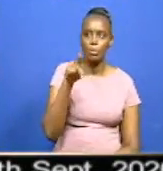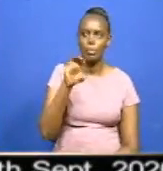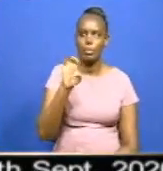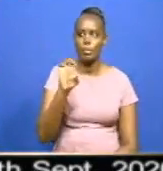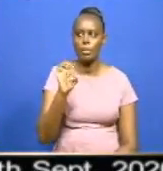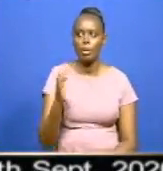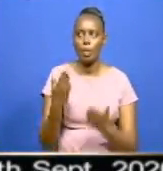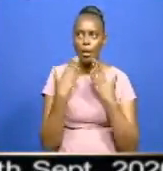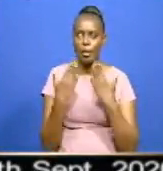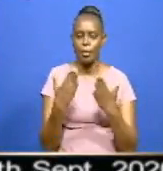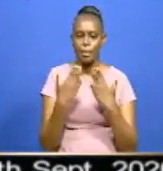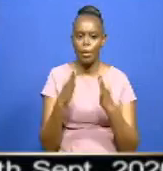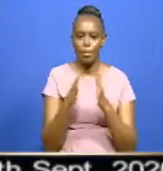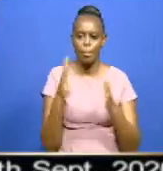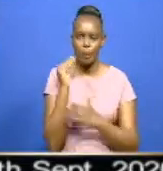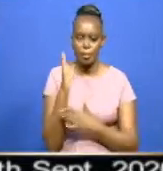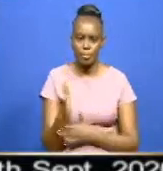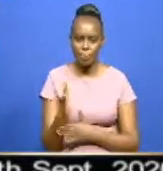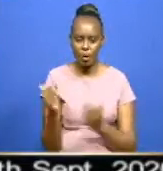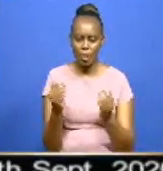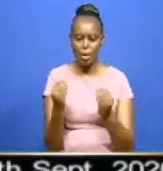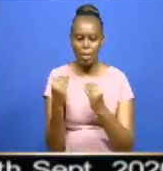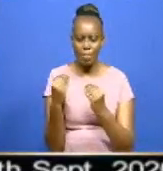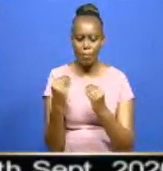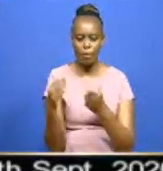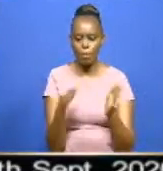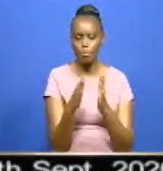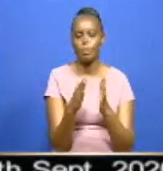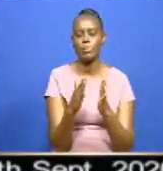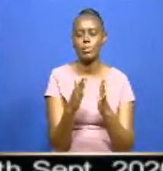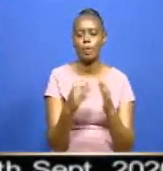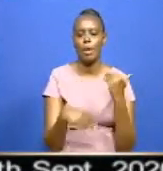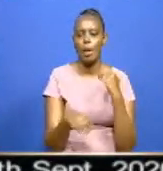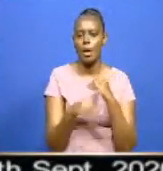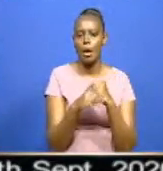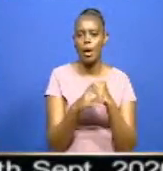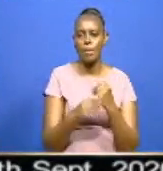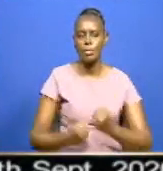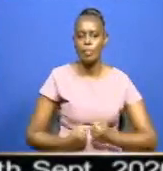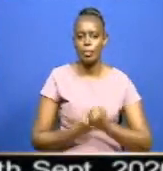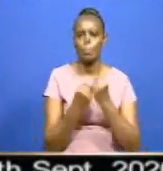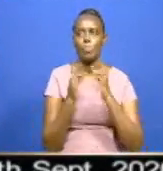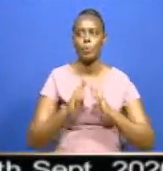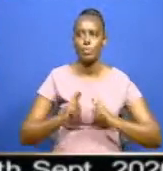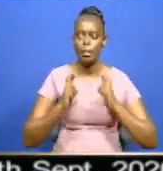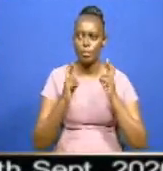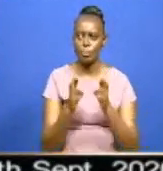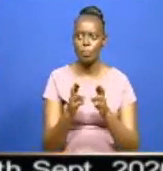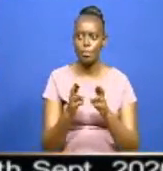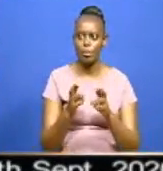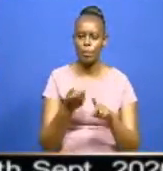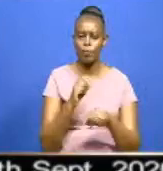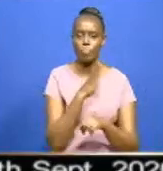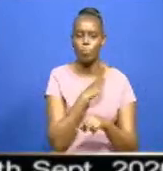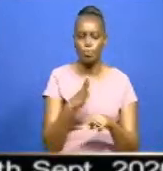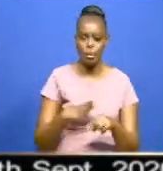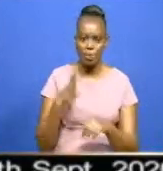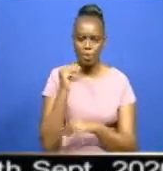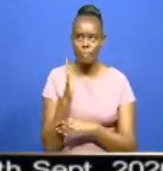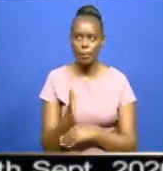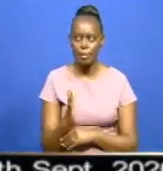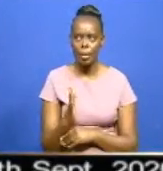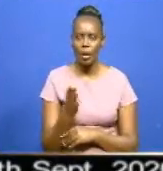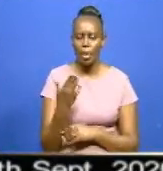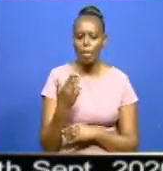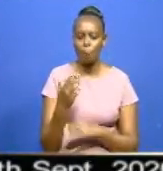Thank you very much, Mr. Speaker, for giving me an opportunity to also demonstrate my support to the report from the committee. Mr. Speaker, if